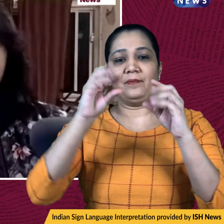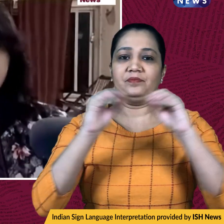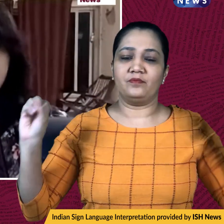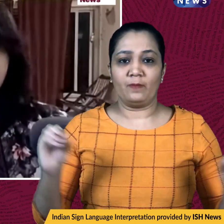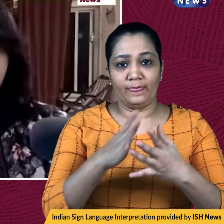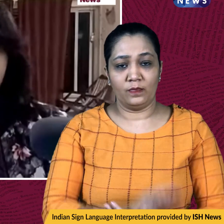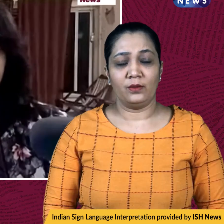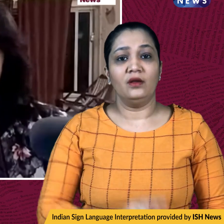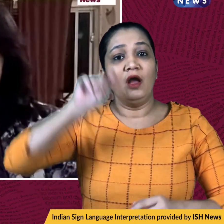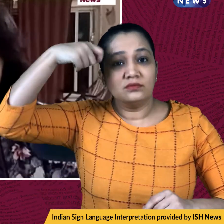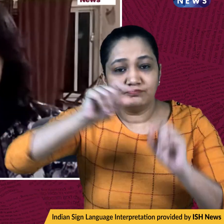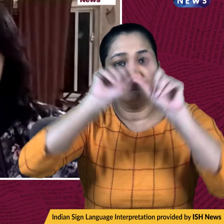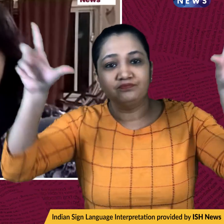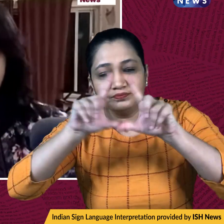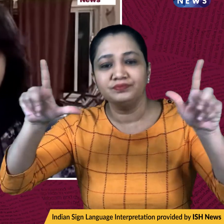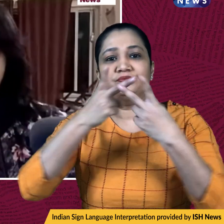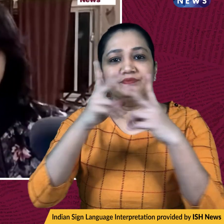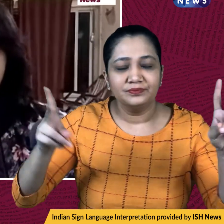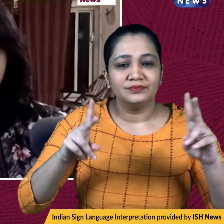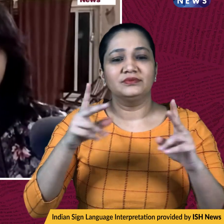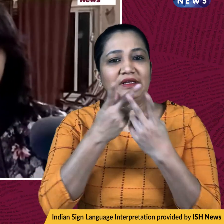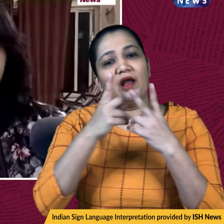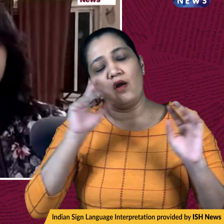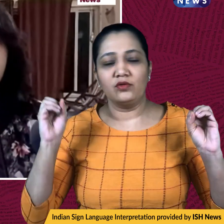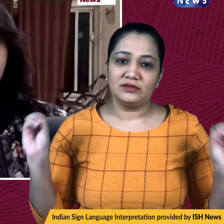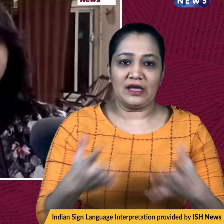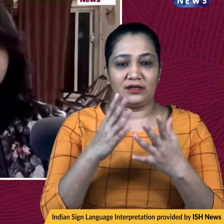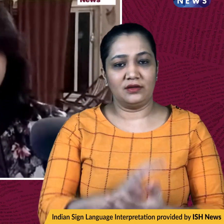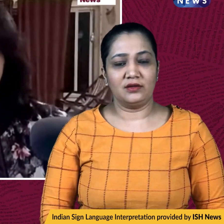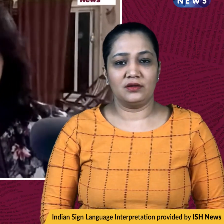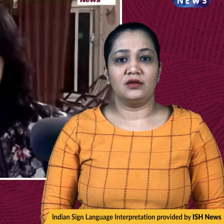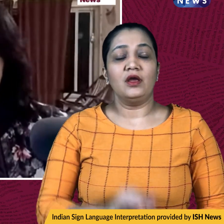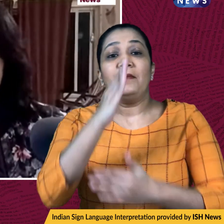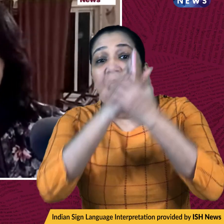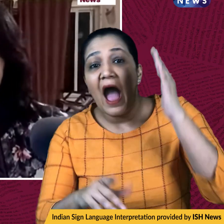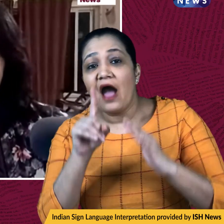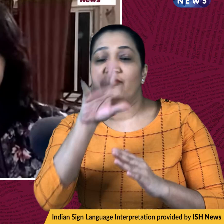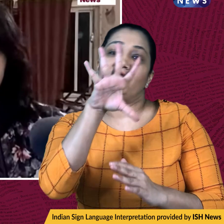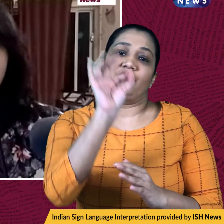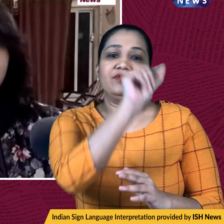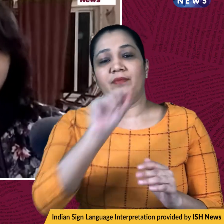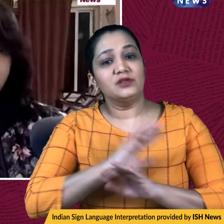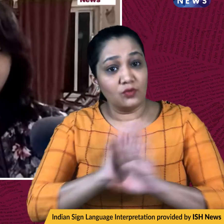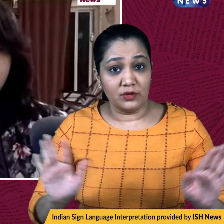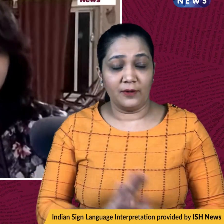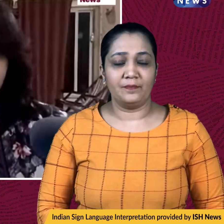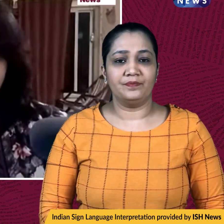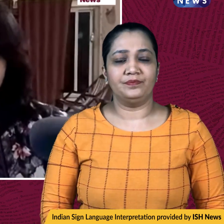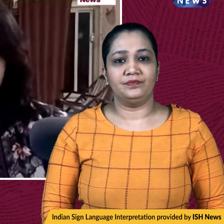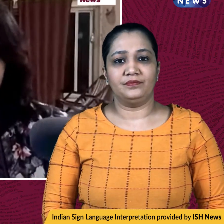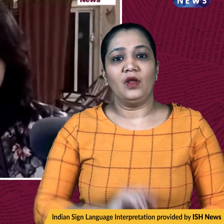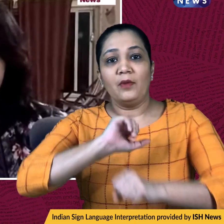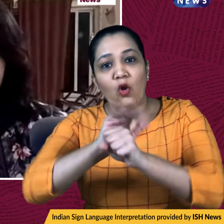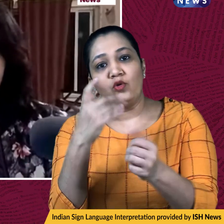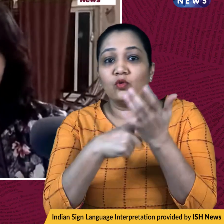February. All cinema halls, theatres, multiplexes are allowed to open with 50% seating capacity while following